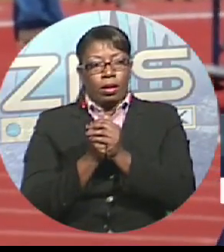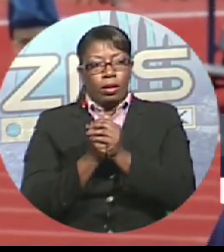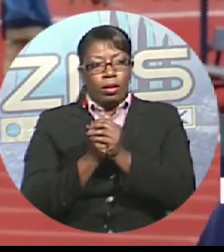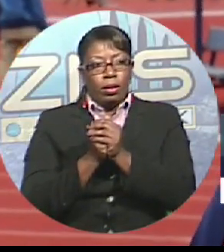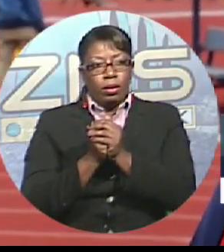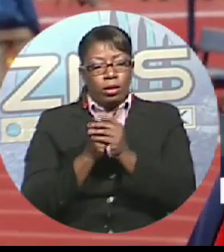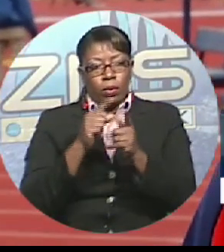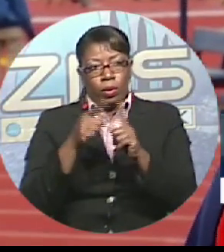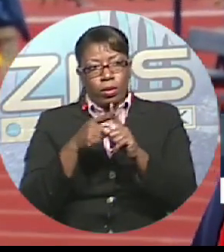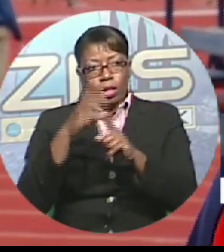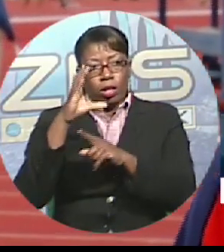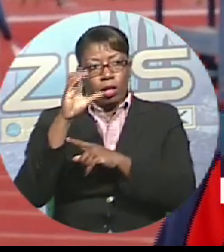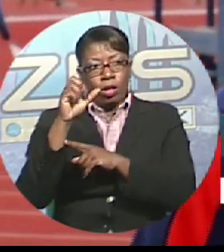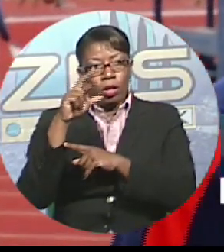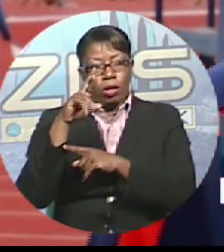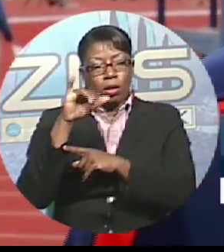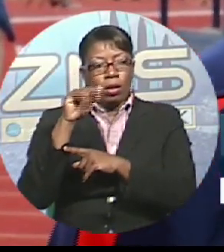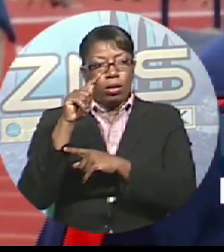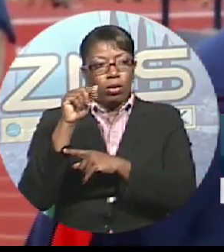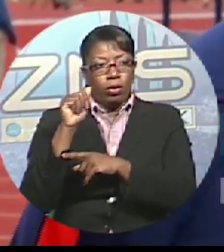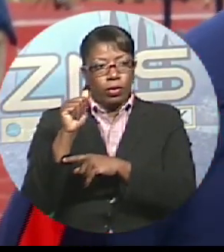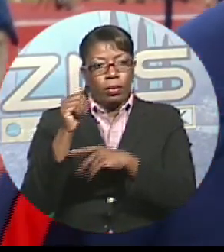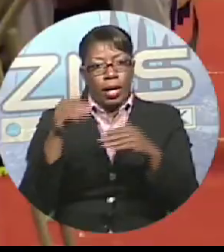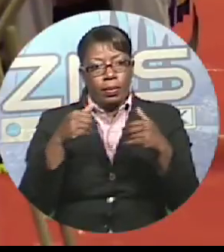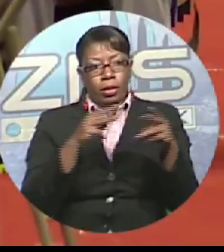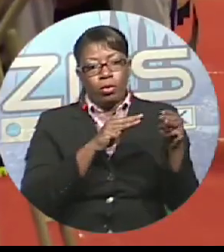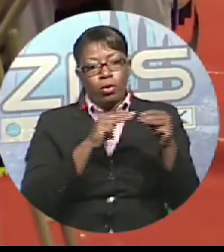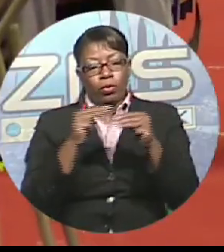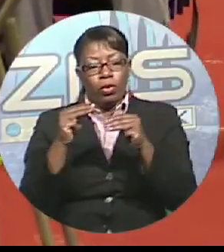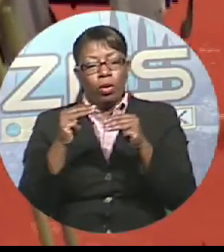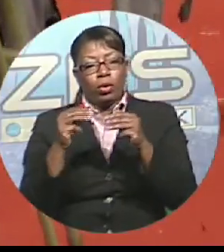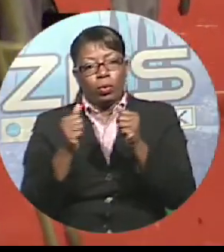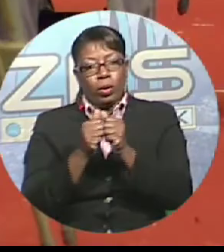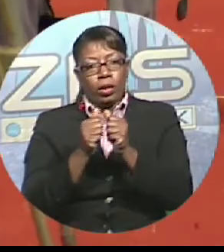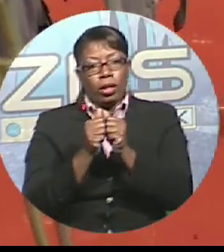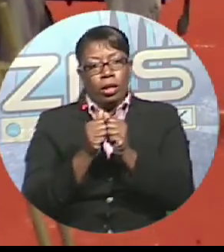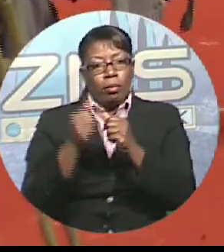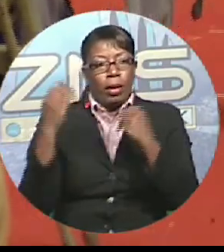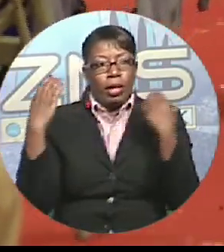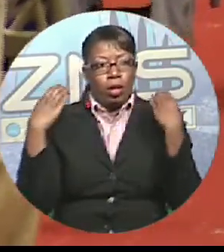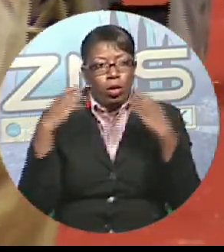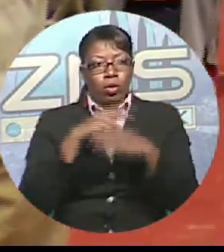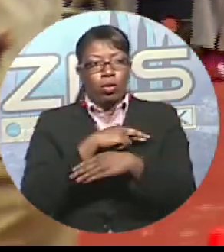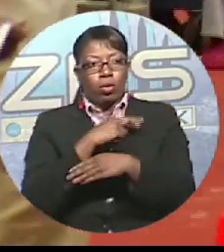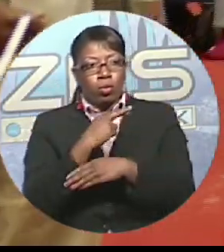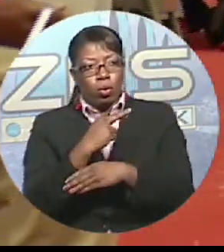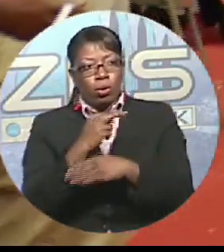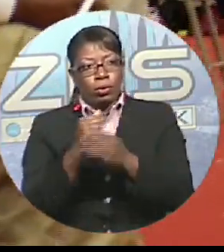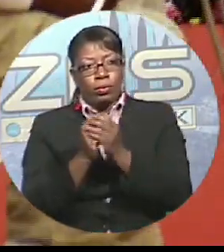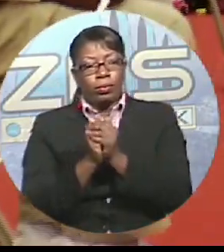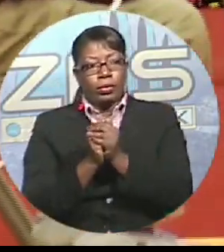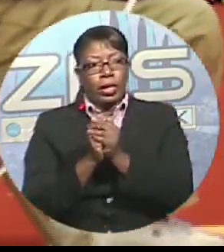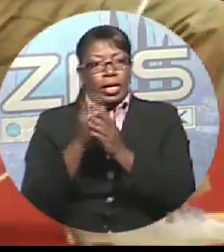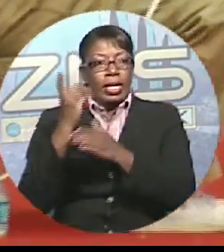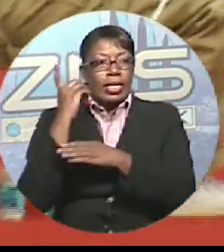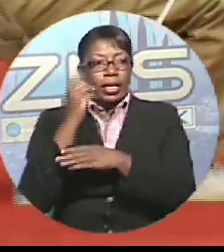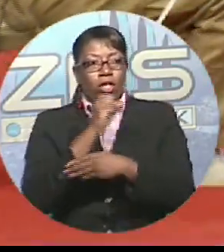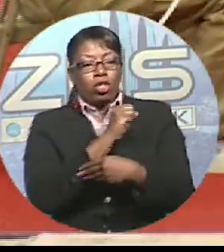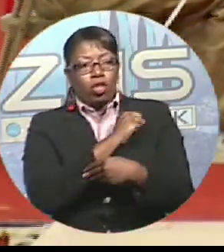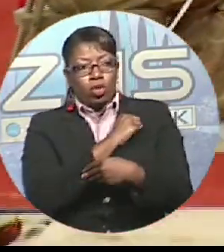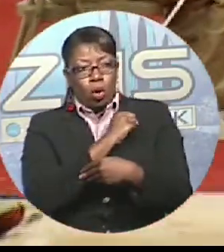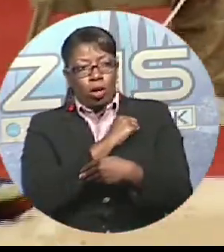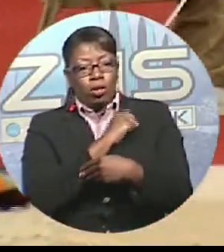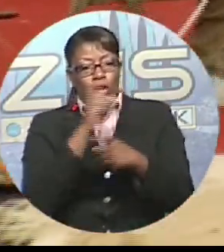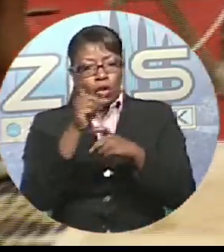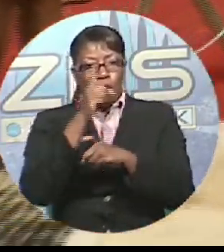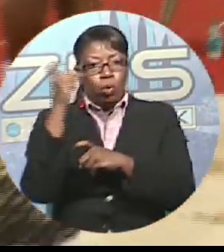was win-aided. I'm just happy to be moving forward with Coach Roy. Let's now head to the long jump pit where Bianca Stewart sought to win the competition with a